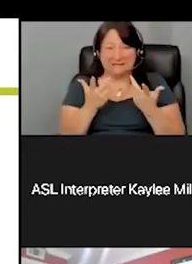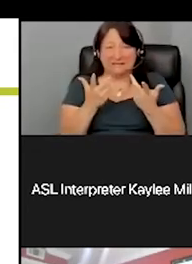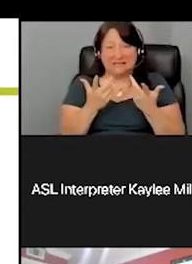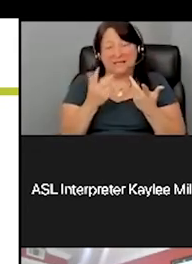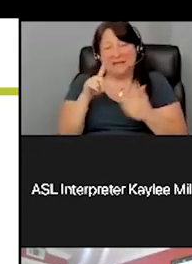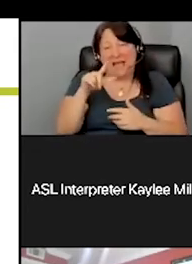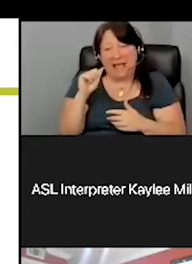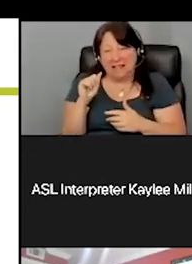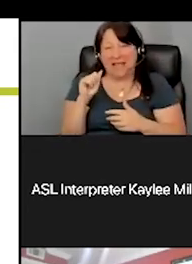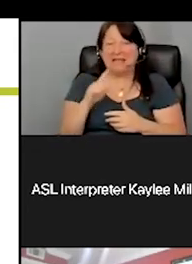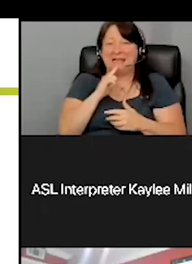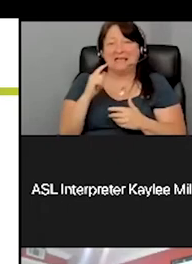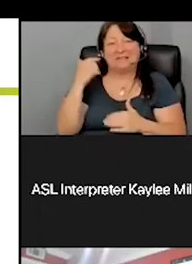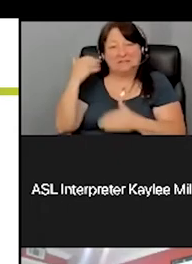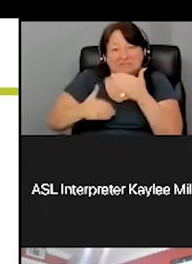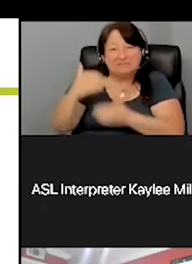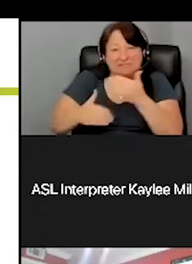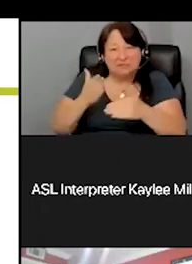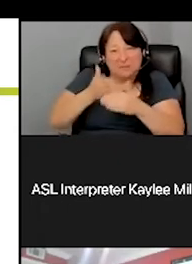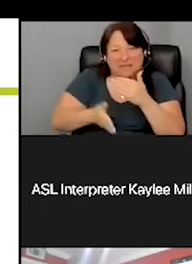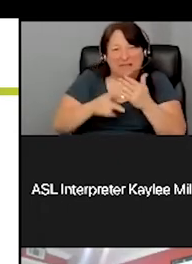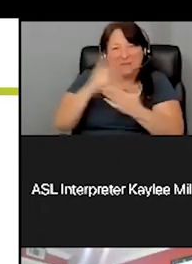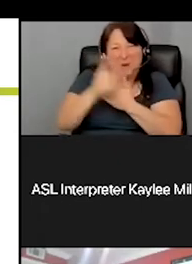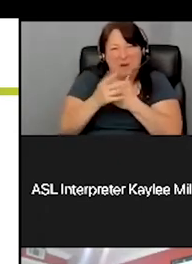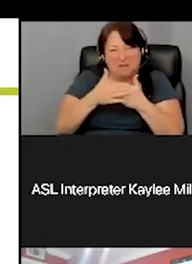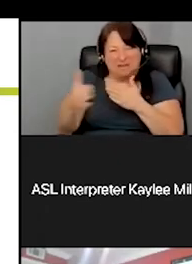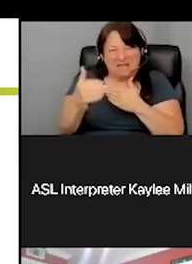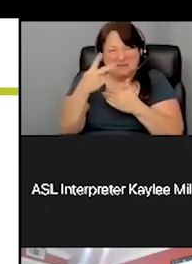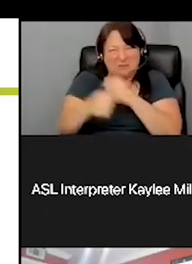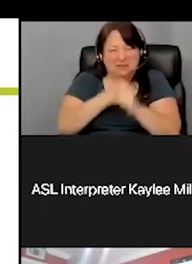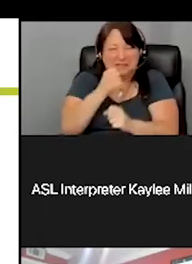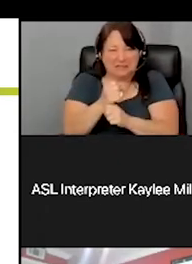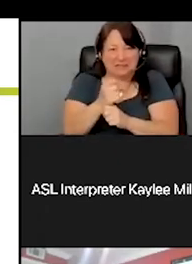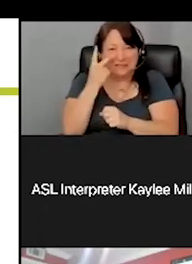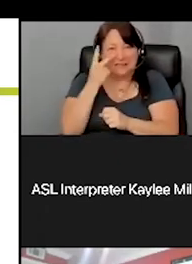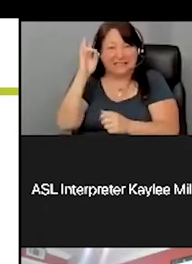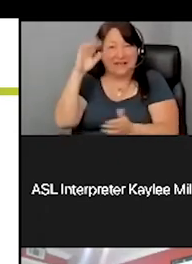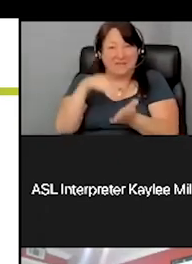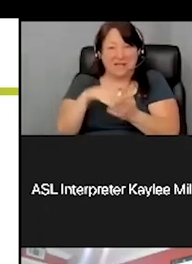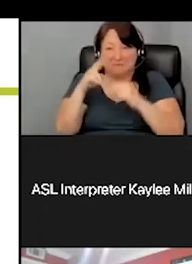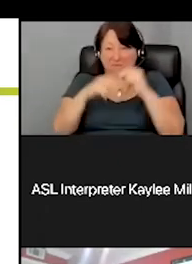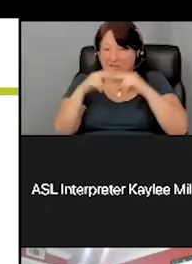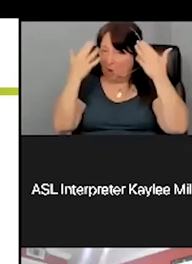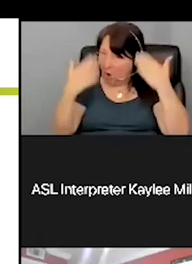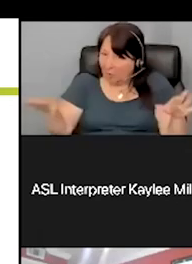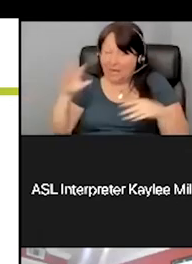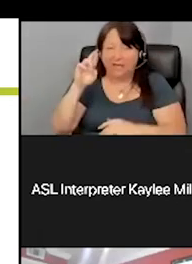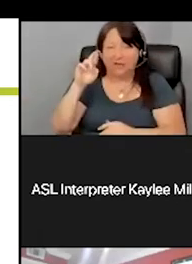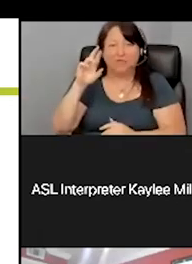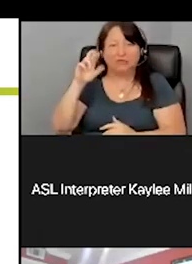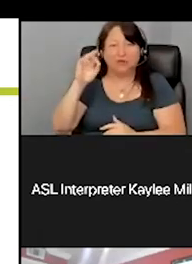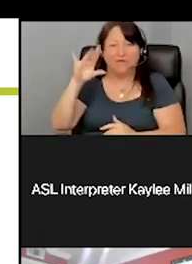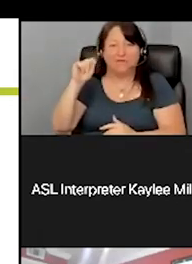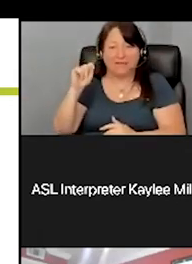They're on their way to complete the program in the next couple of years. You can see here that 7,000 buildings have already been retrofitted, and